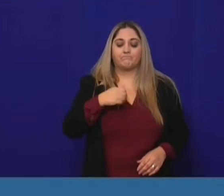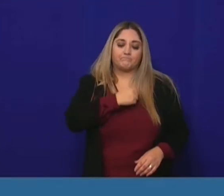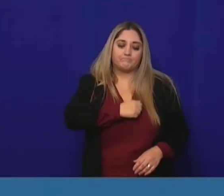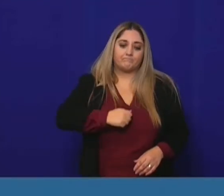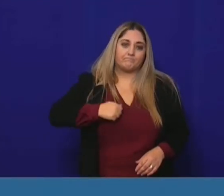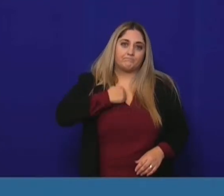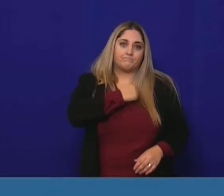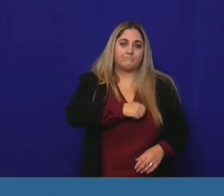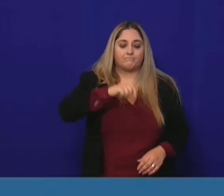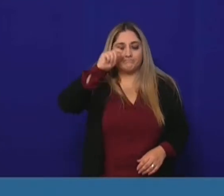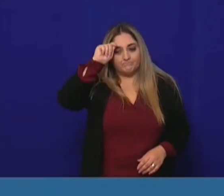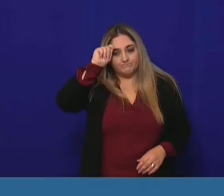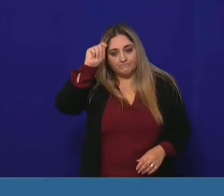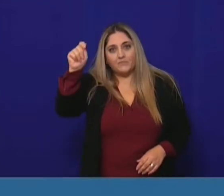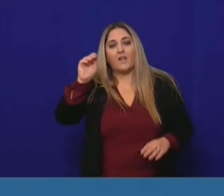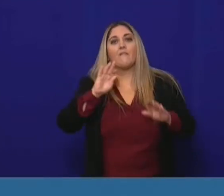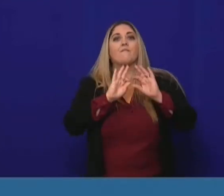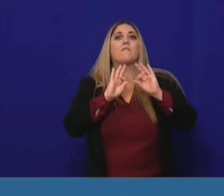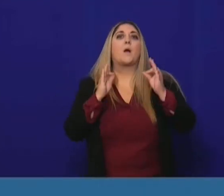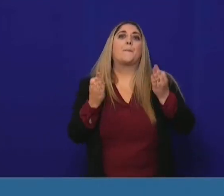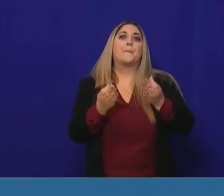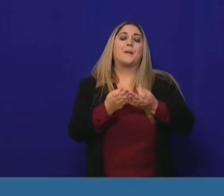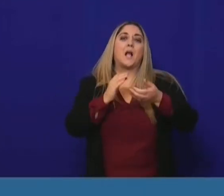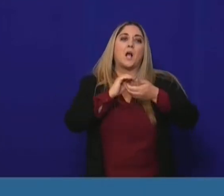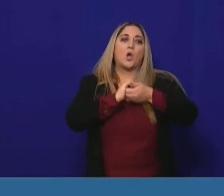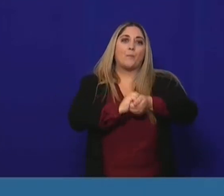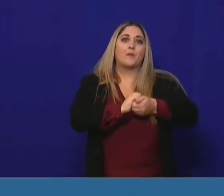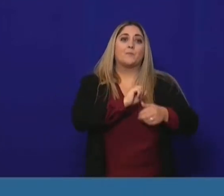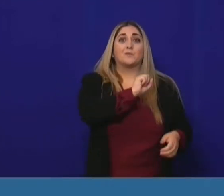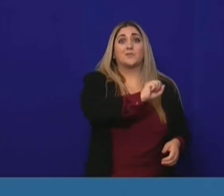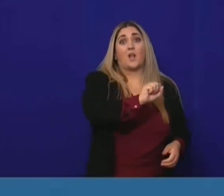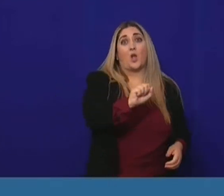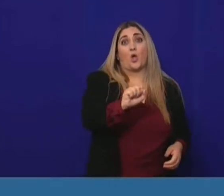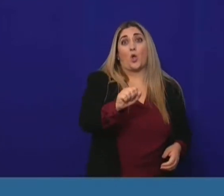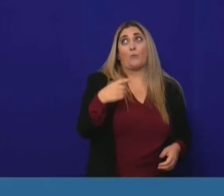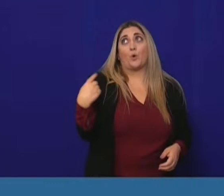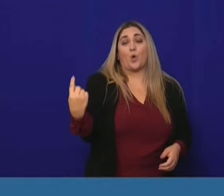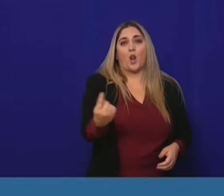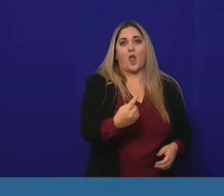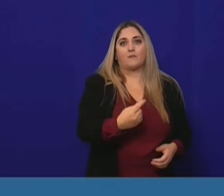Kondoljanzi lill-familjari u ħbieb ta' dawn in-nies kollha.